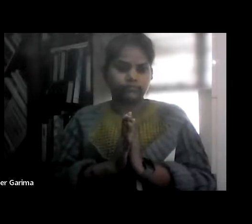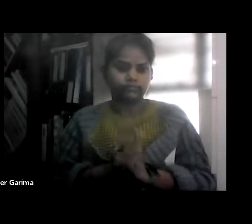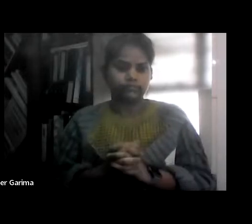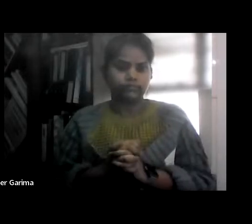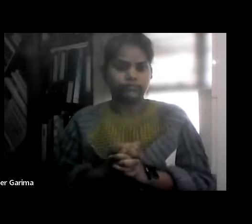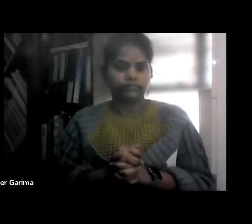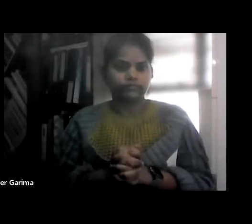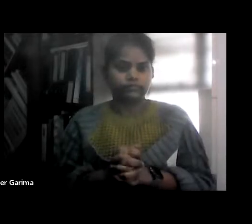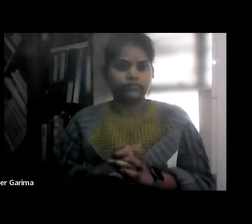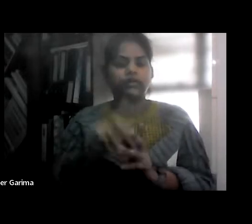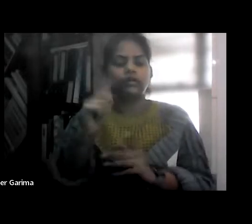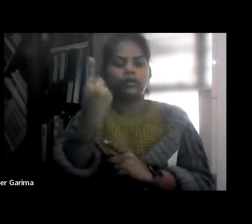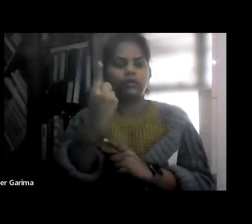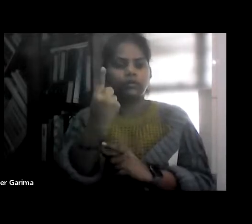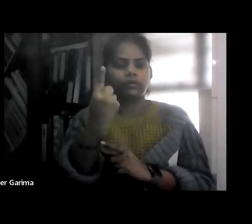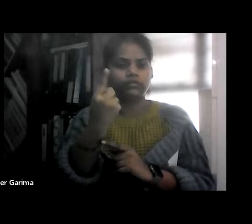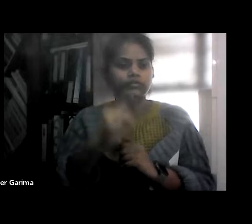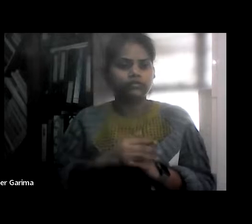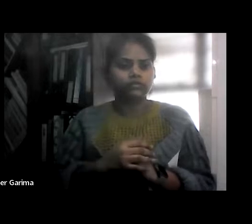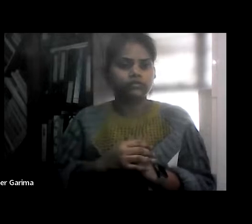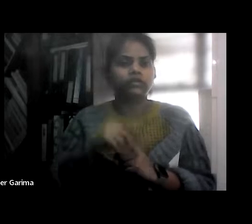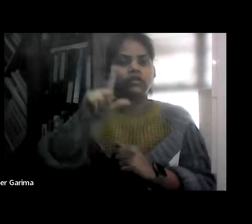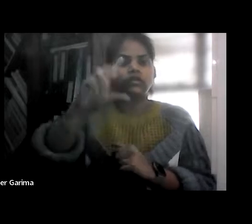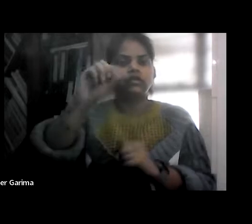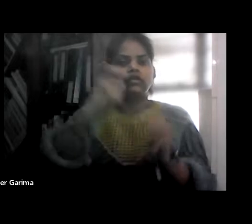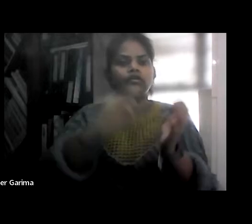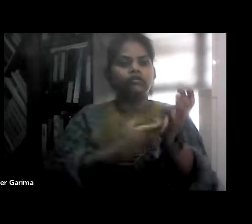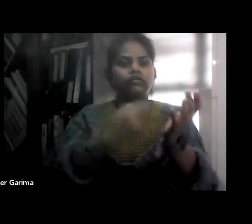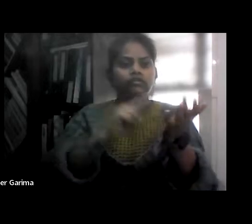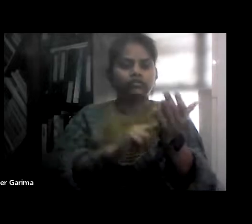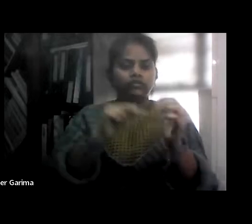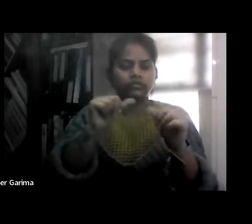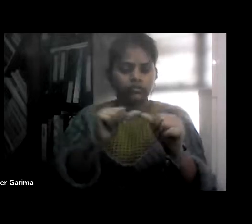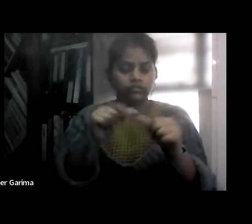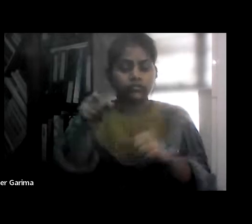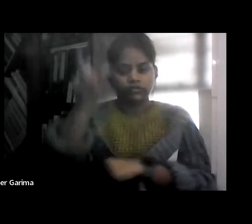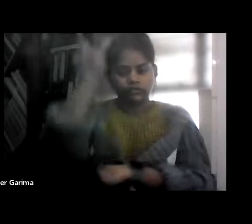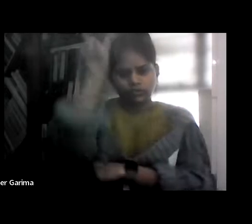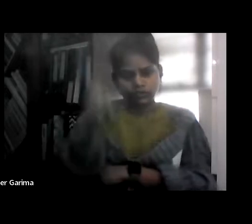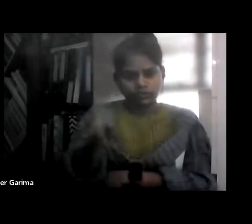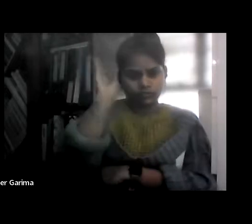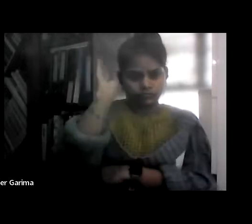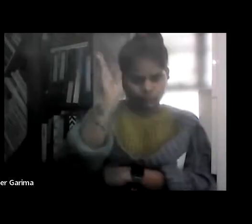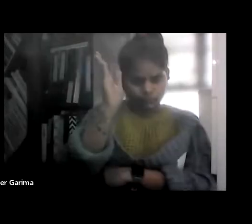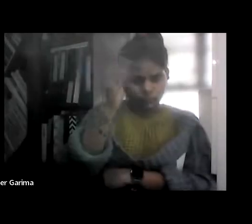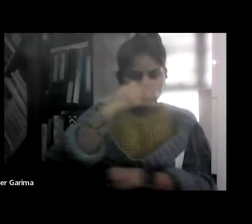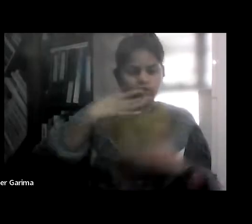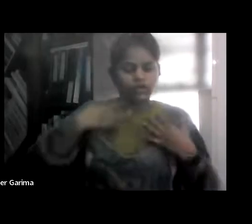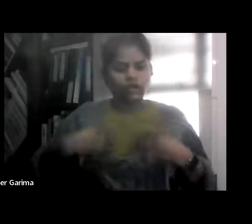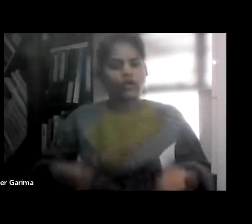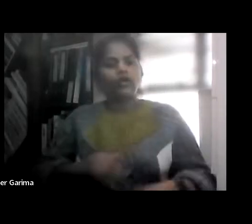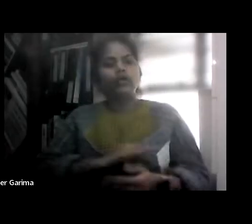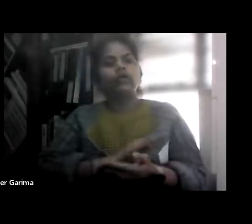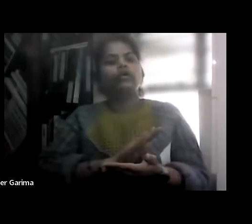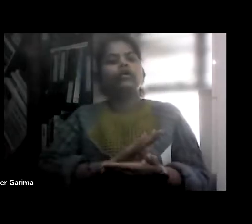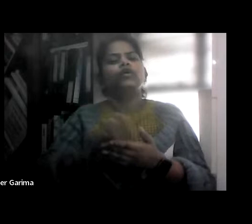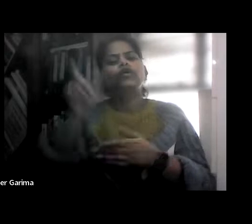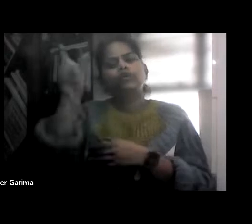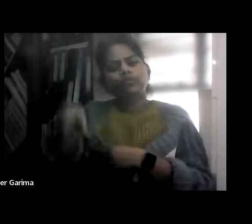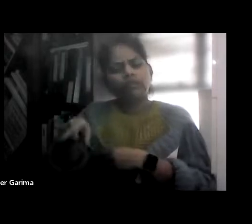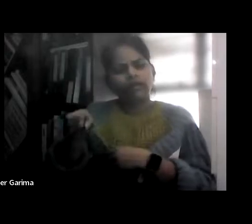The first speaker is Lorna. Lorna is a professor of humanities at the California State